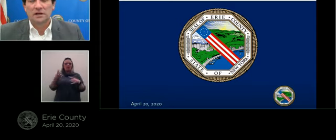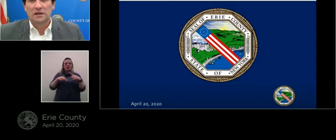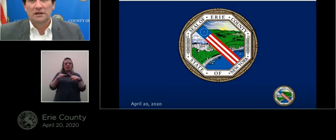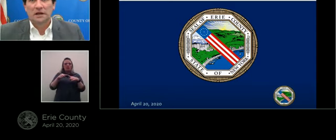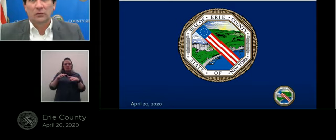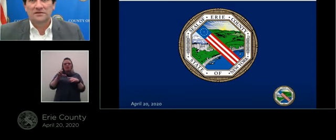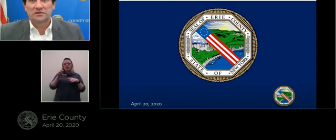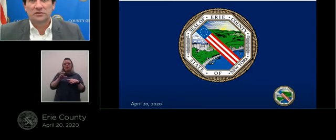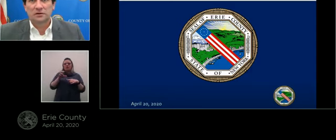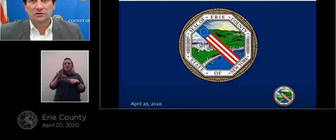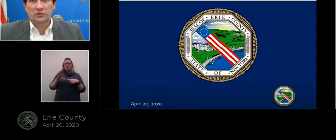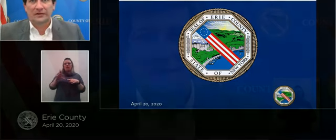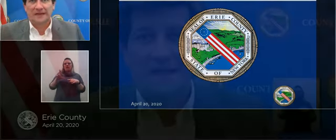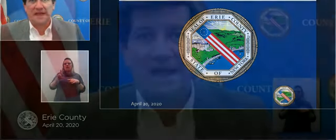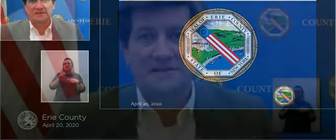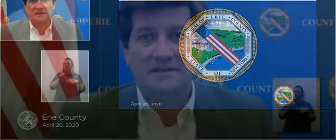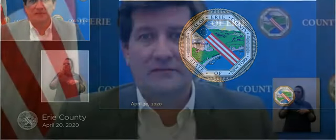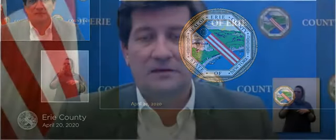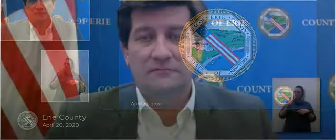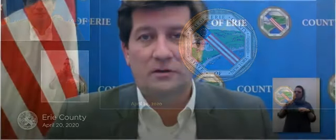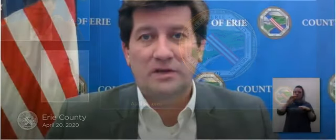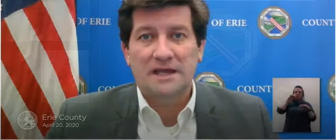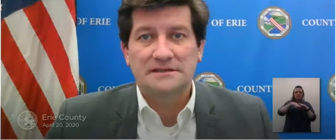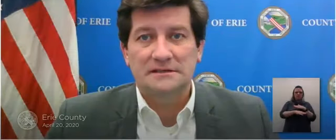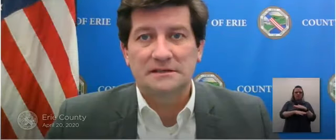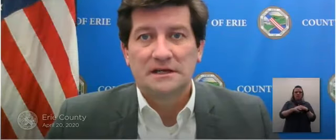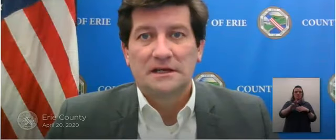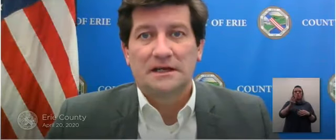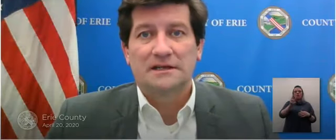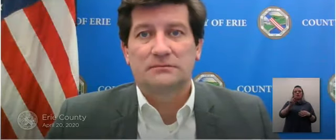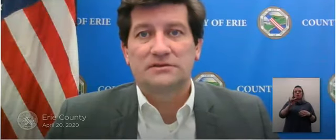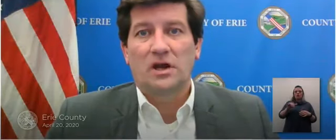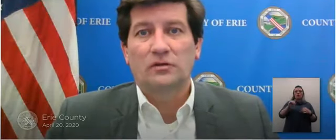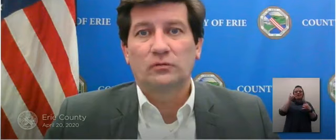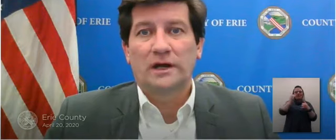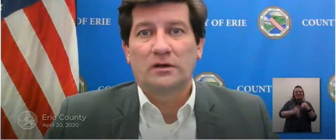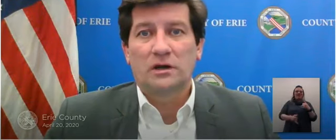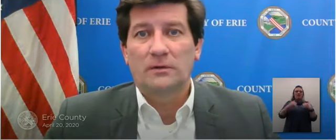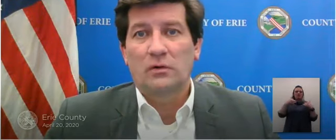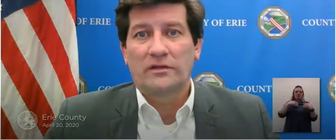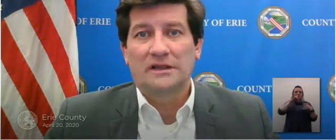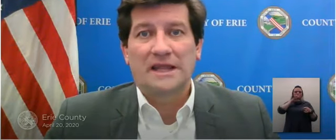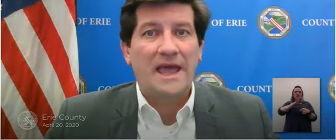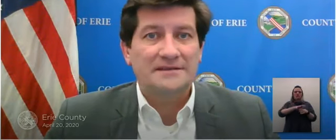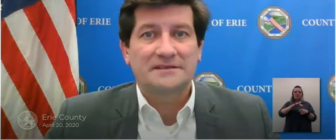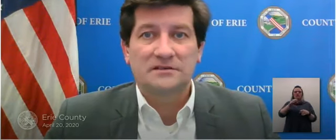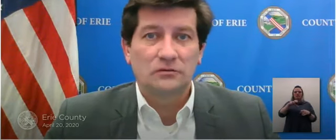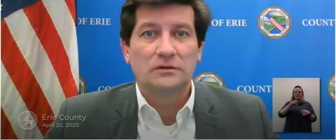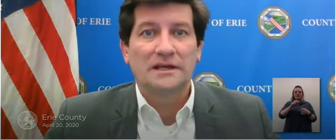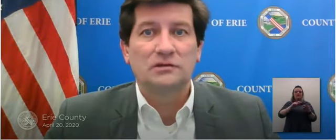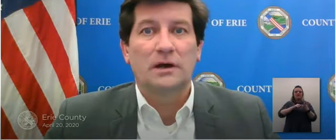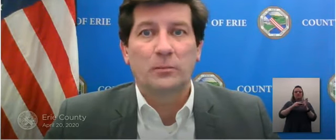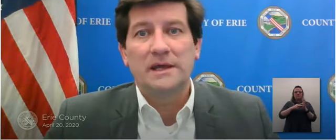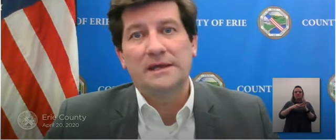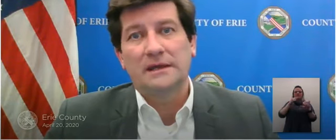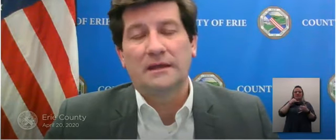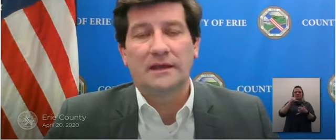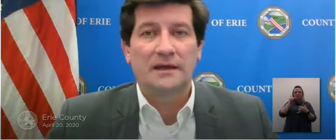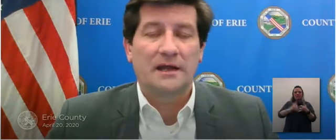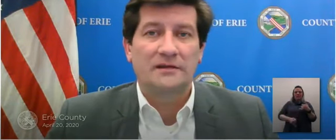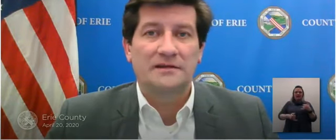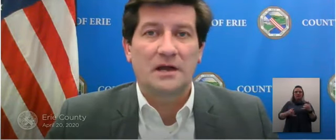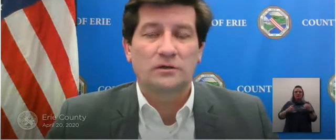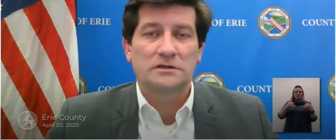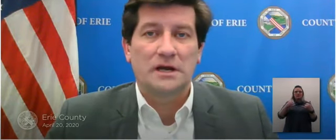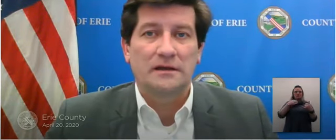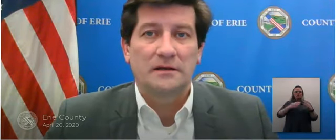community. Western New York was one of the last to have confirmed cases. And as a result, we are going to be one of the last to get to our peak and then